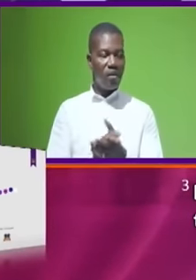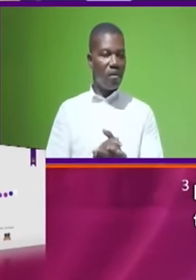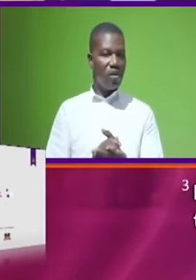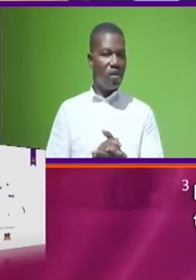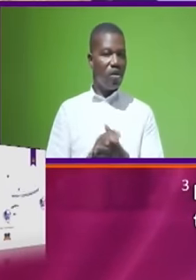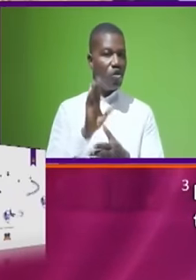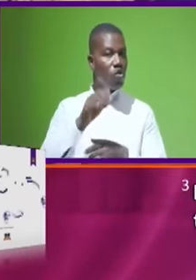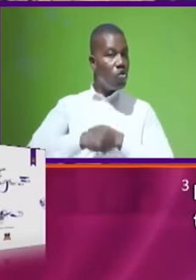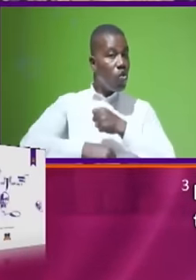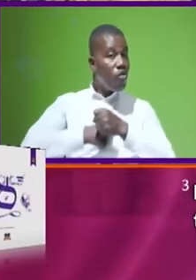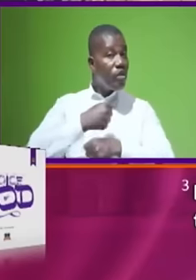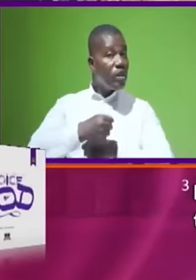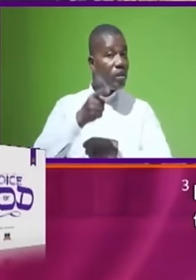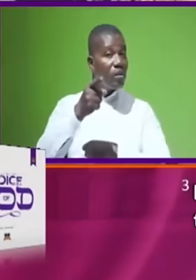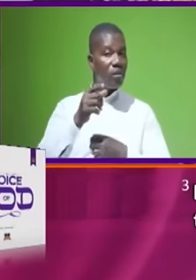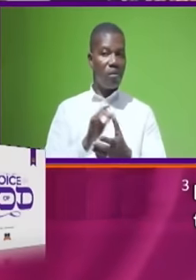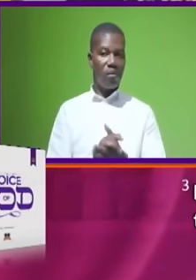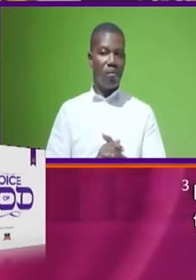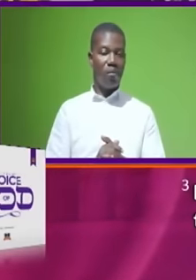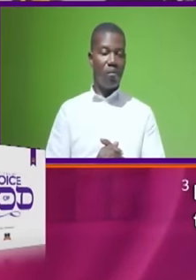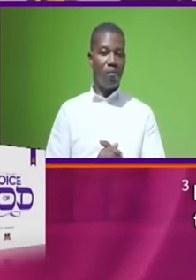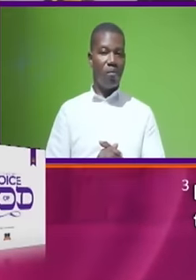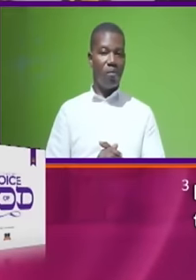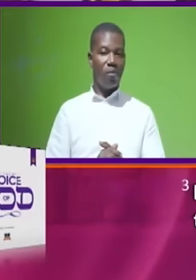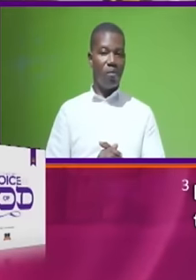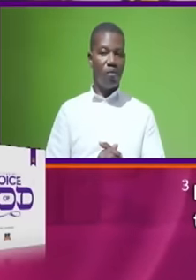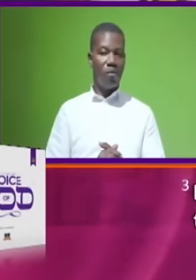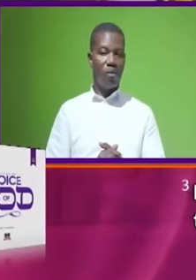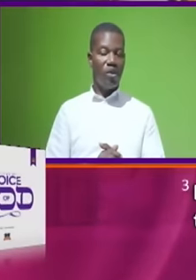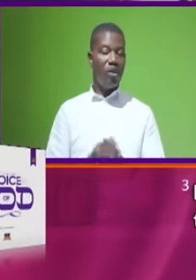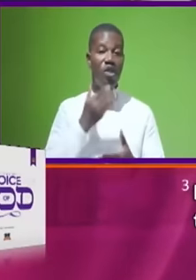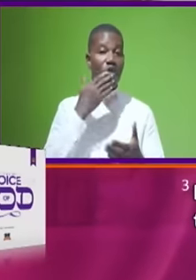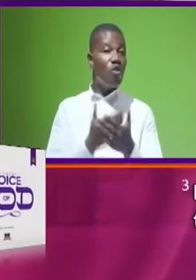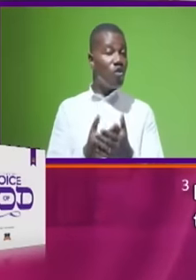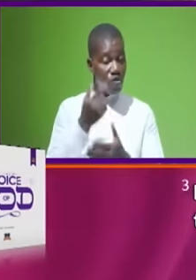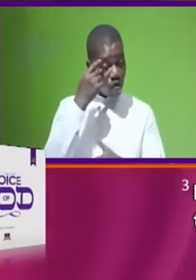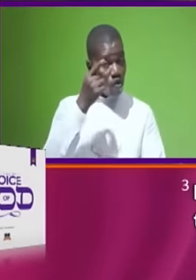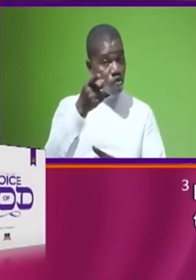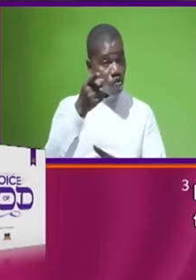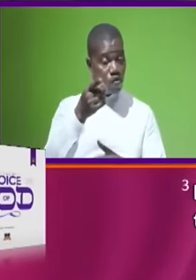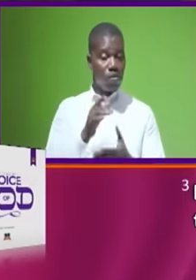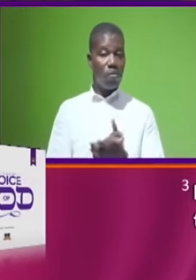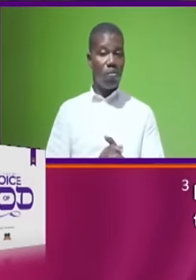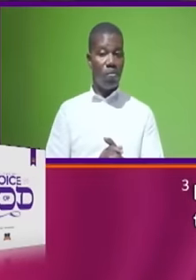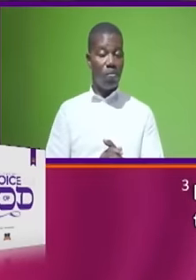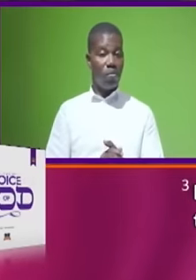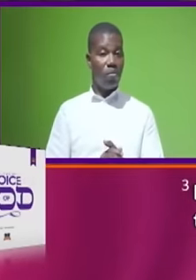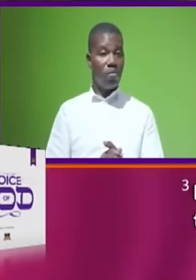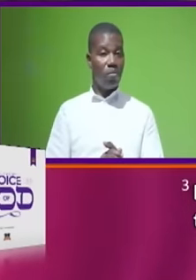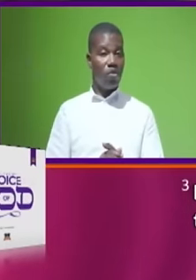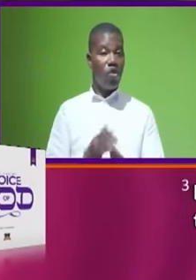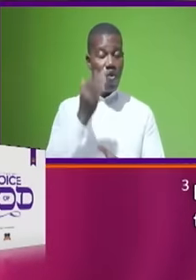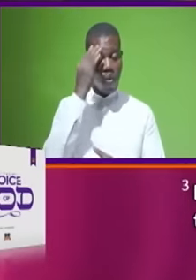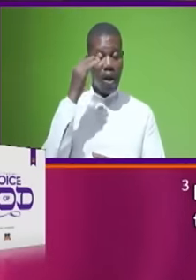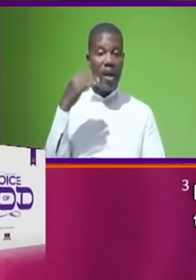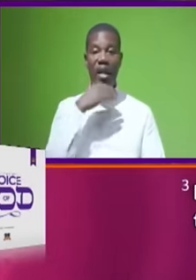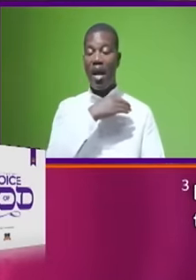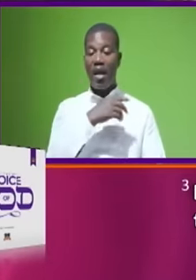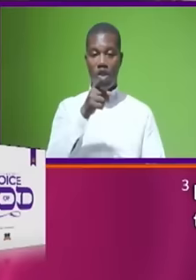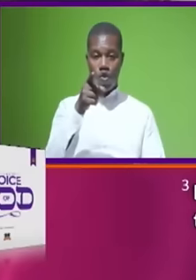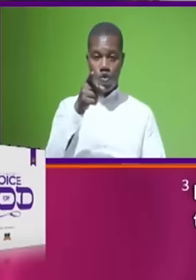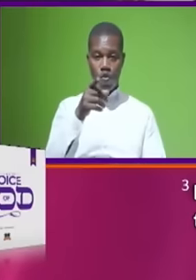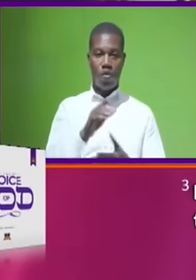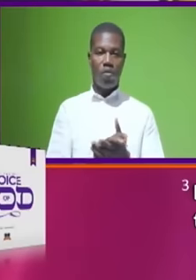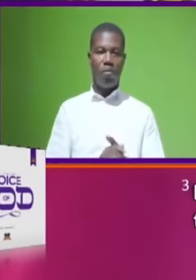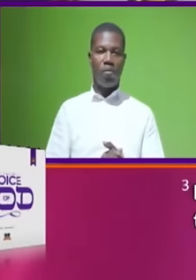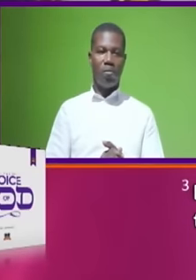what's it? You have enough. And call your mouth. As a thing, I don't know the answer. So why should you